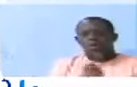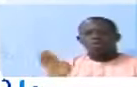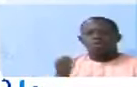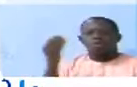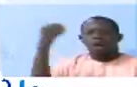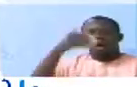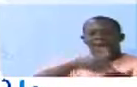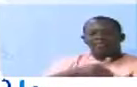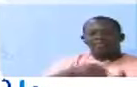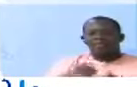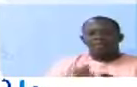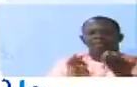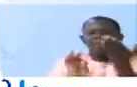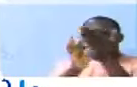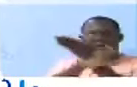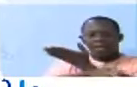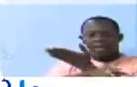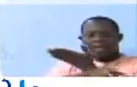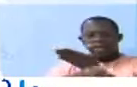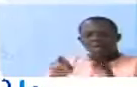He went to the Fajara barracks.